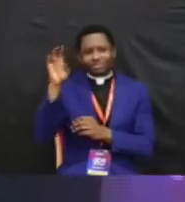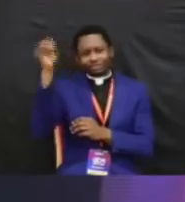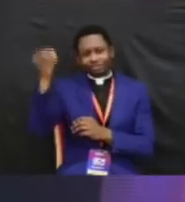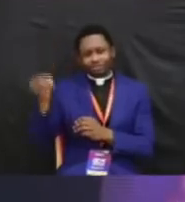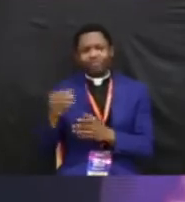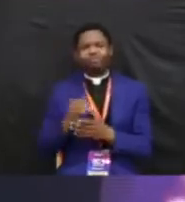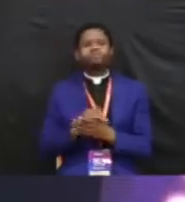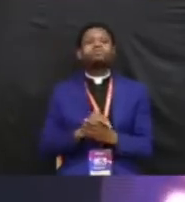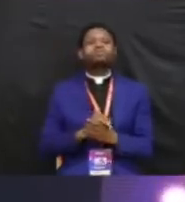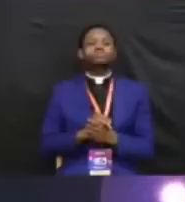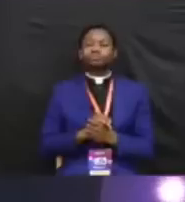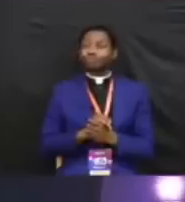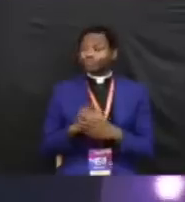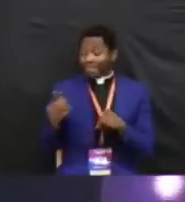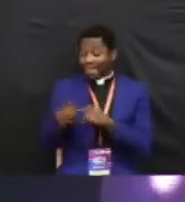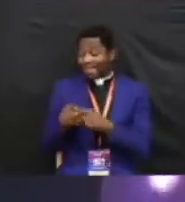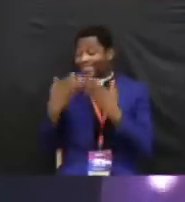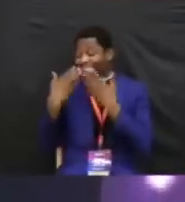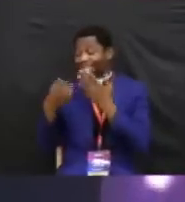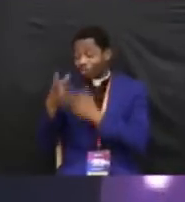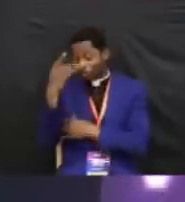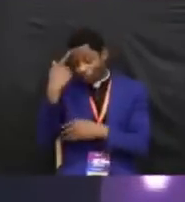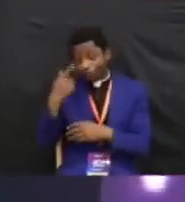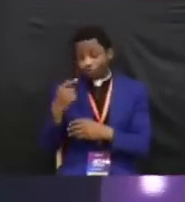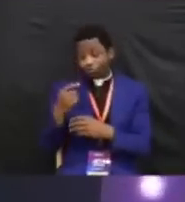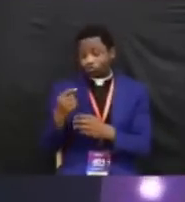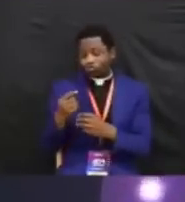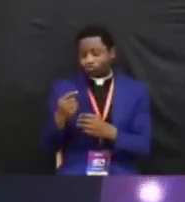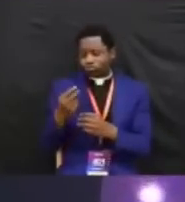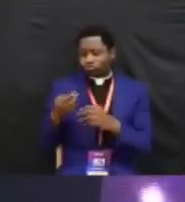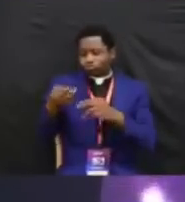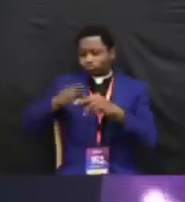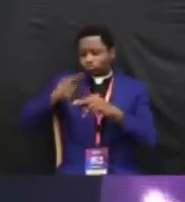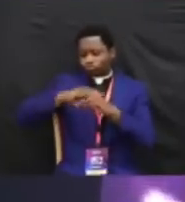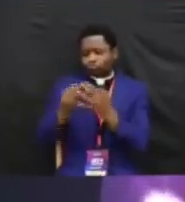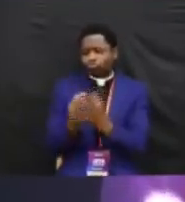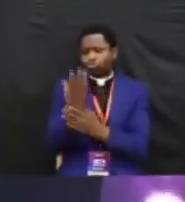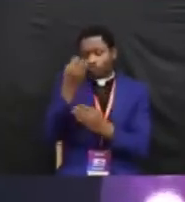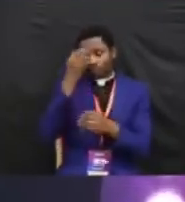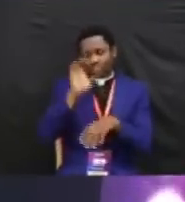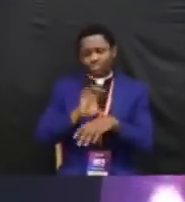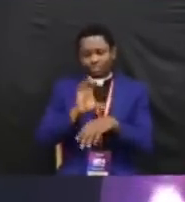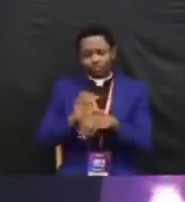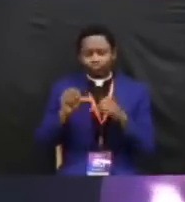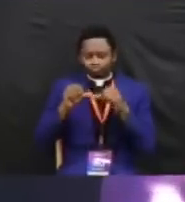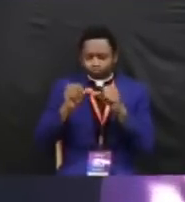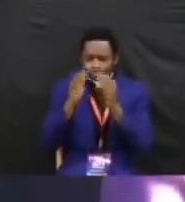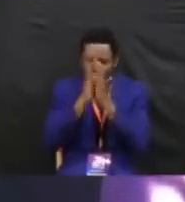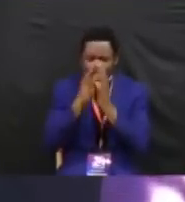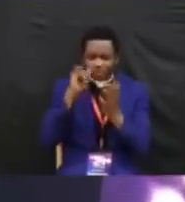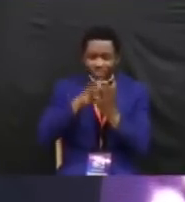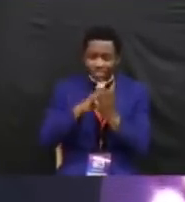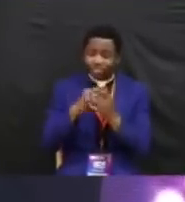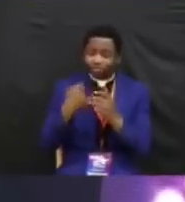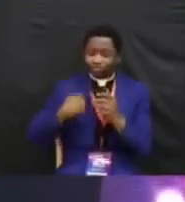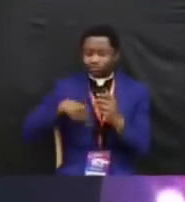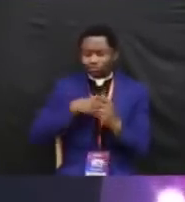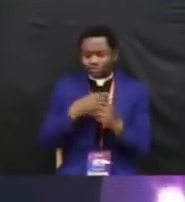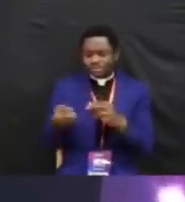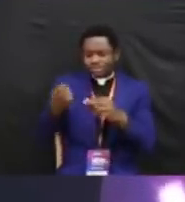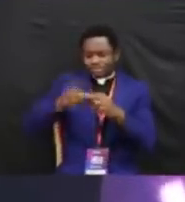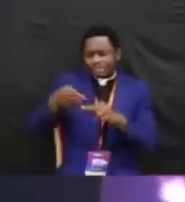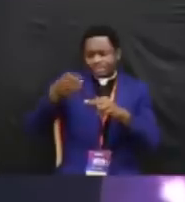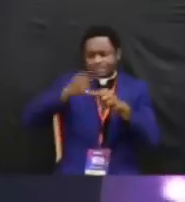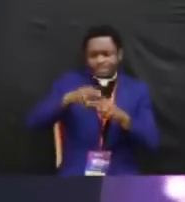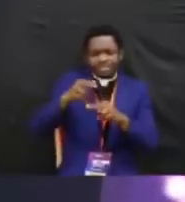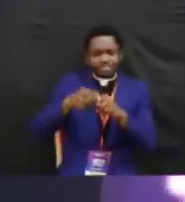In as much as we thank God for the numerical growth of the church, we continue to pray to God that our increasing numbers